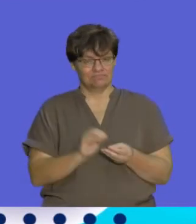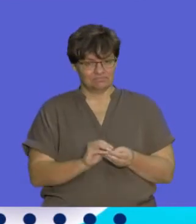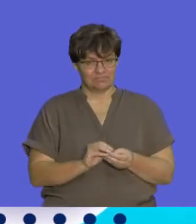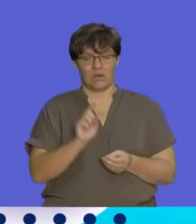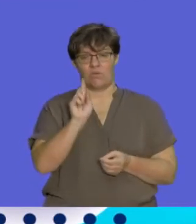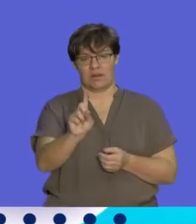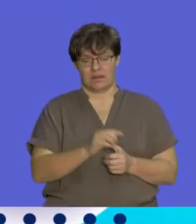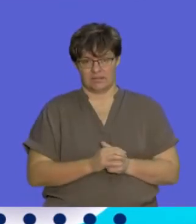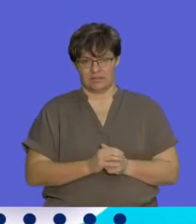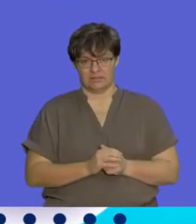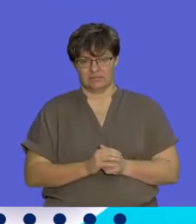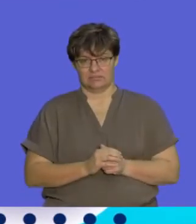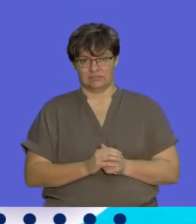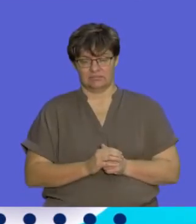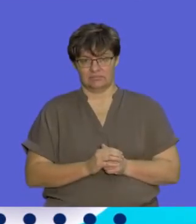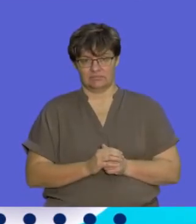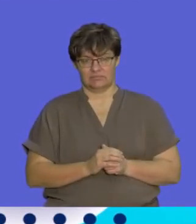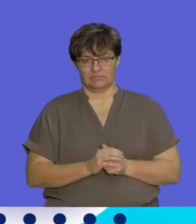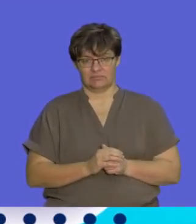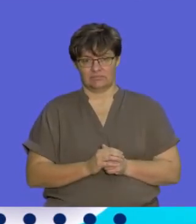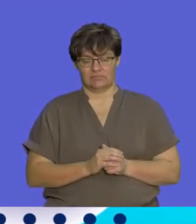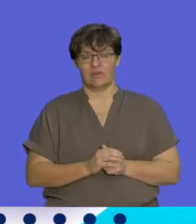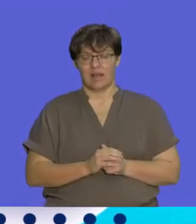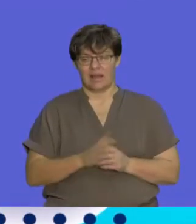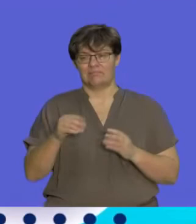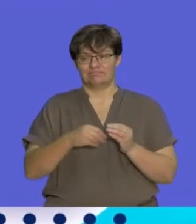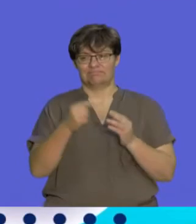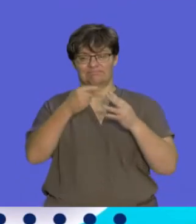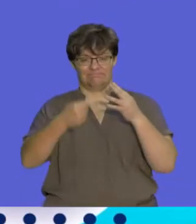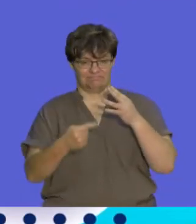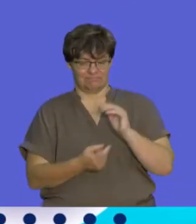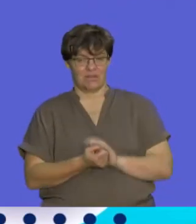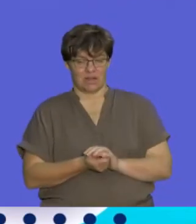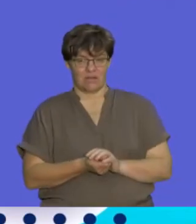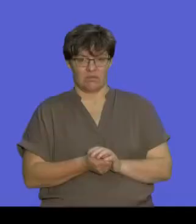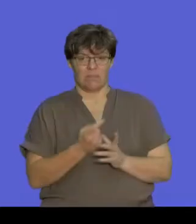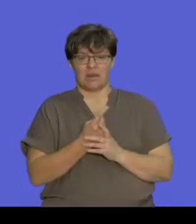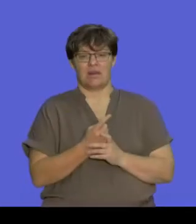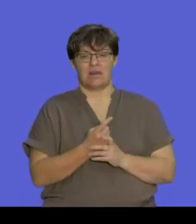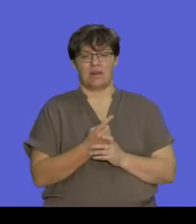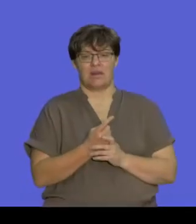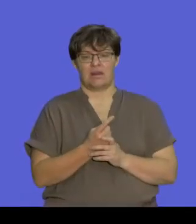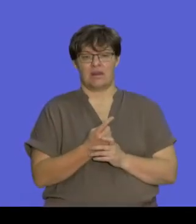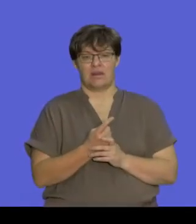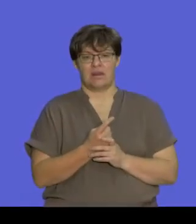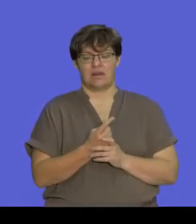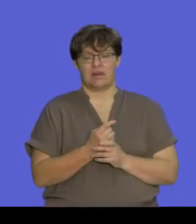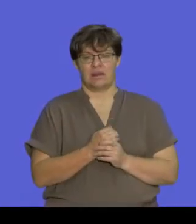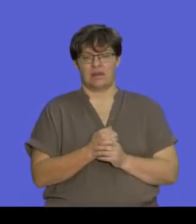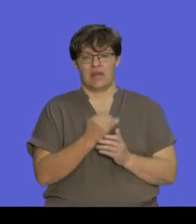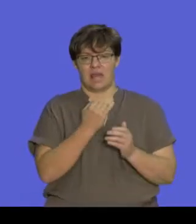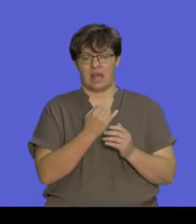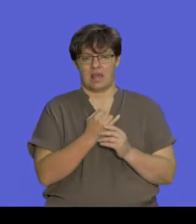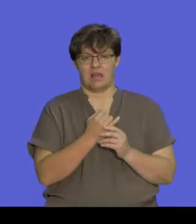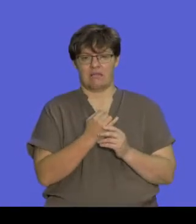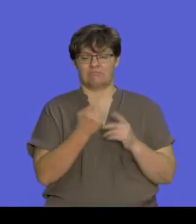1. Concludes all the elements there, so they're mutually exclusive. You can't decide that you're going to have chips and